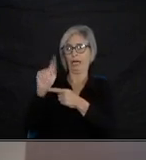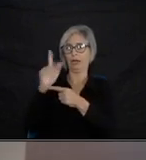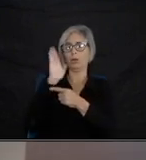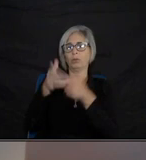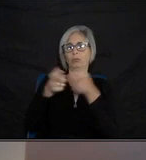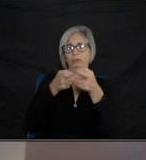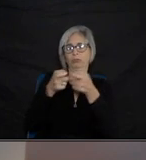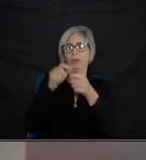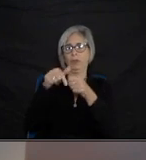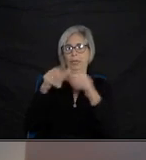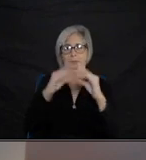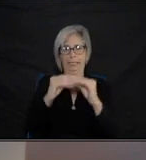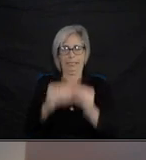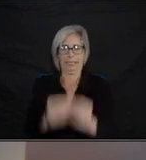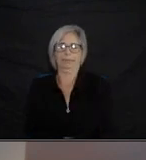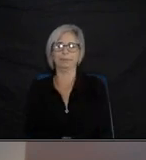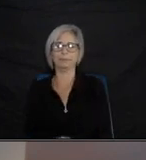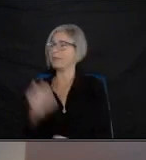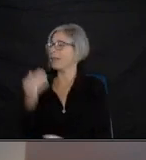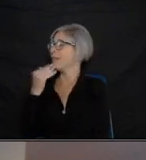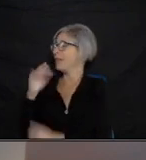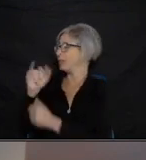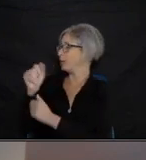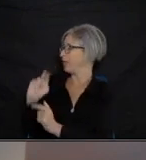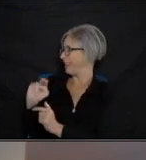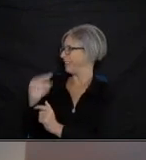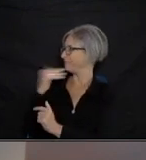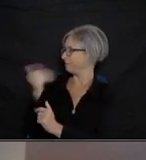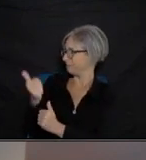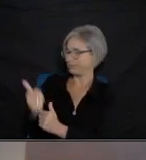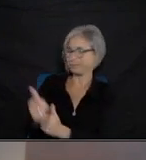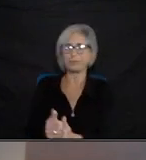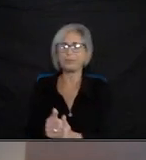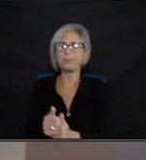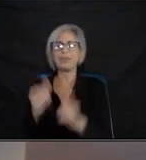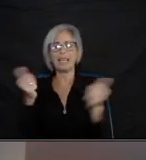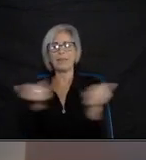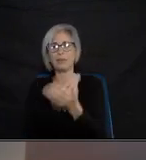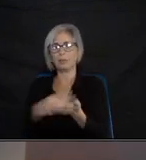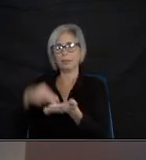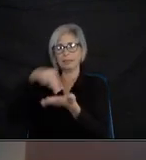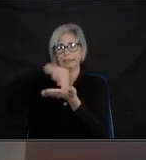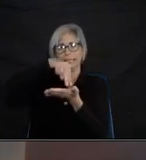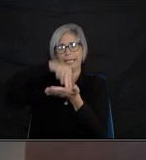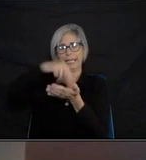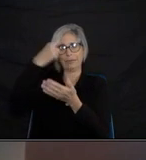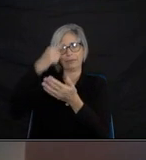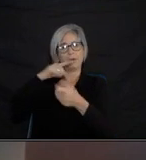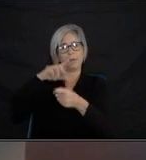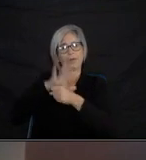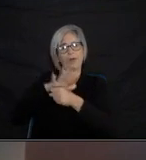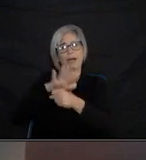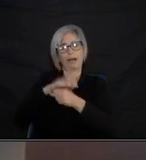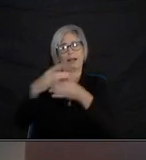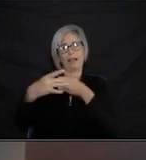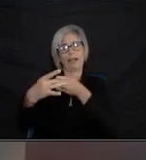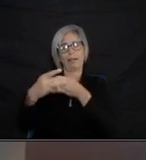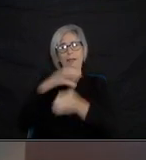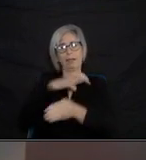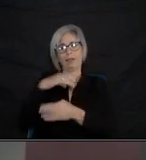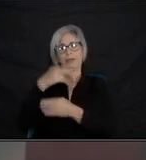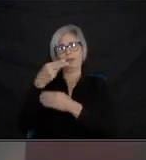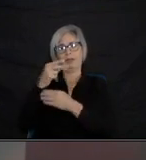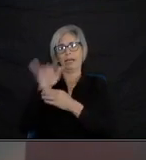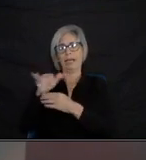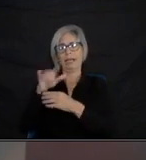meeting. Thank you, John. Would everyone please rise for an invocation led by Commissioner Hay, followed